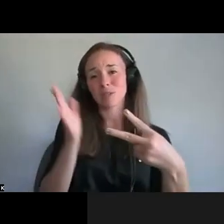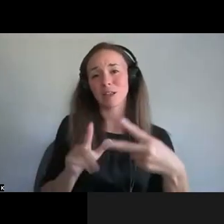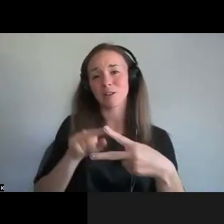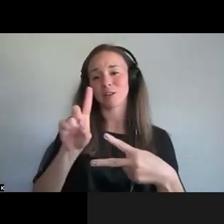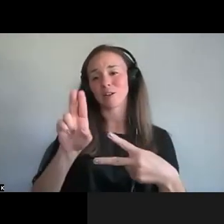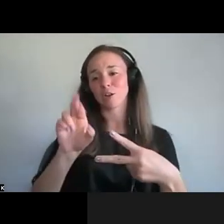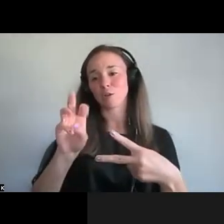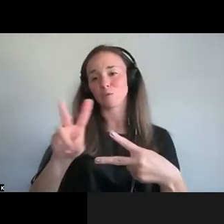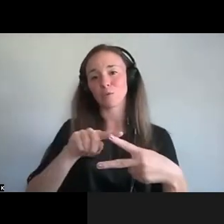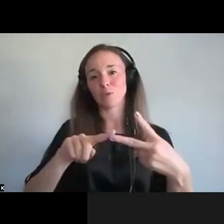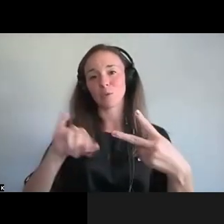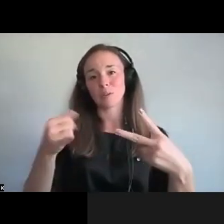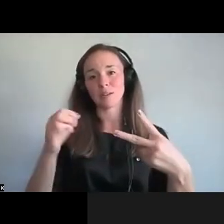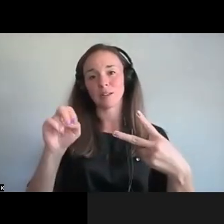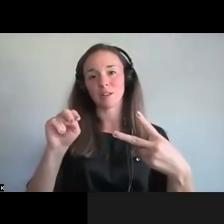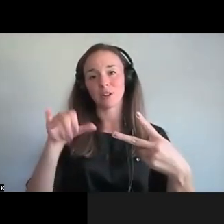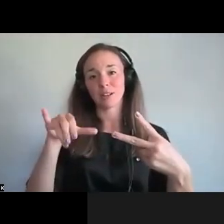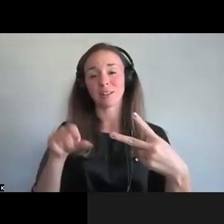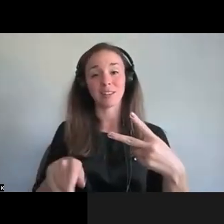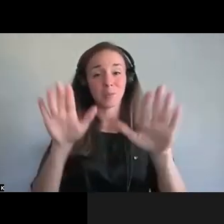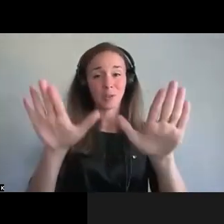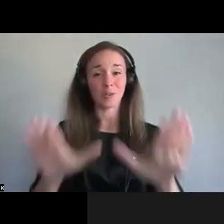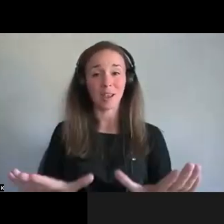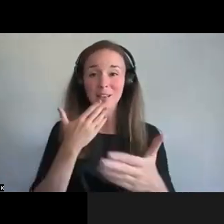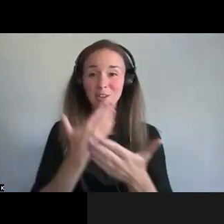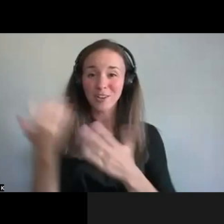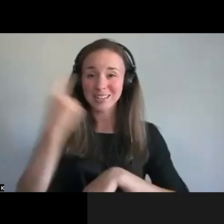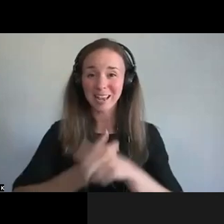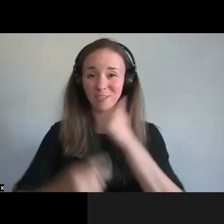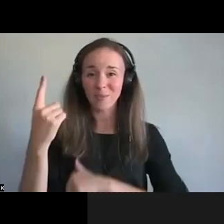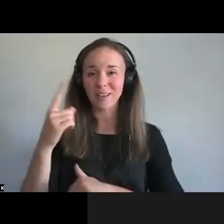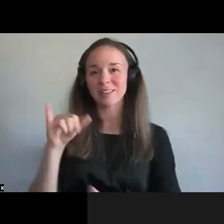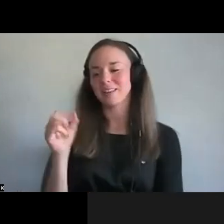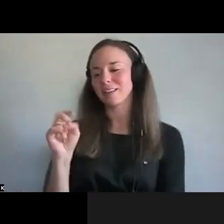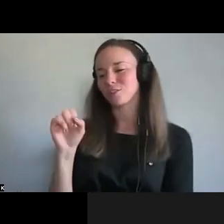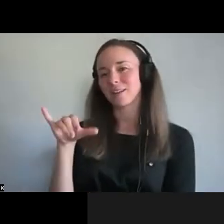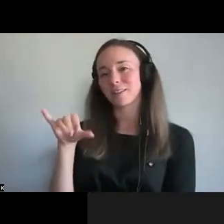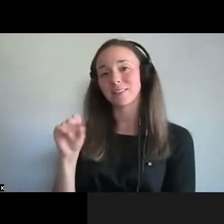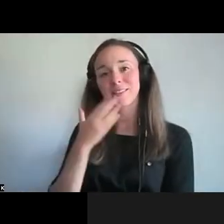Have a great day, everybody. Thank you so much, everybody.